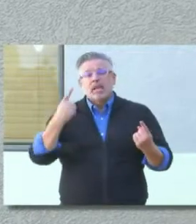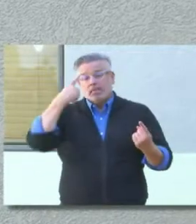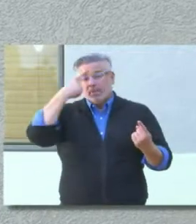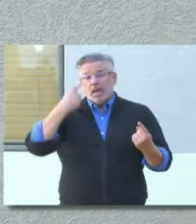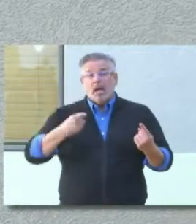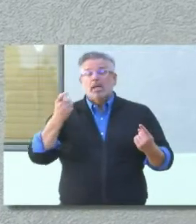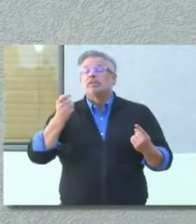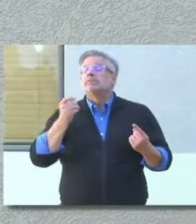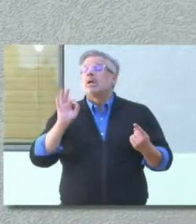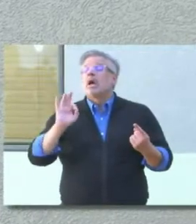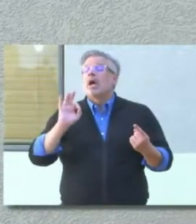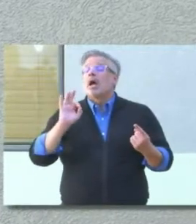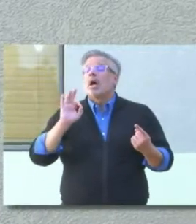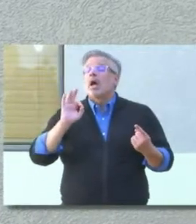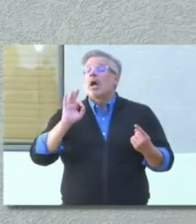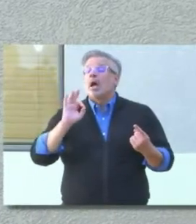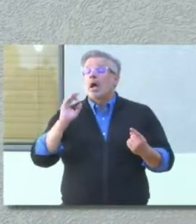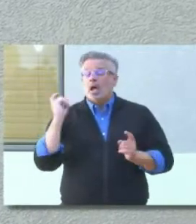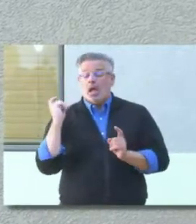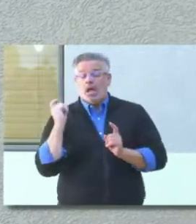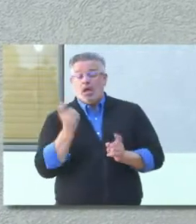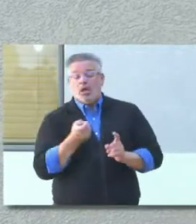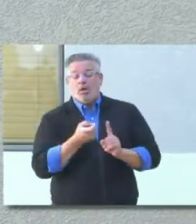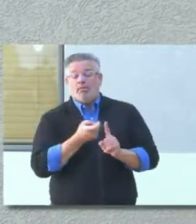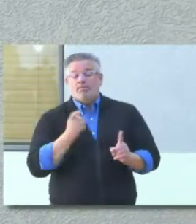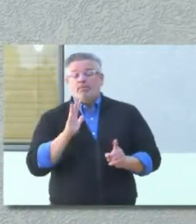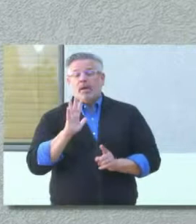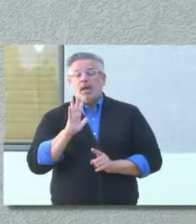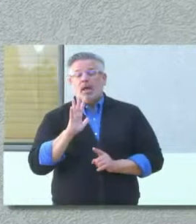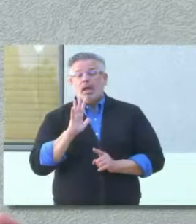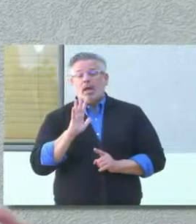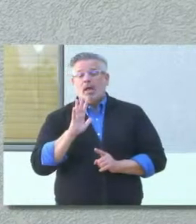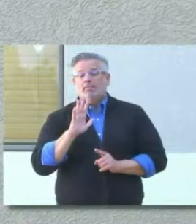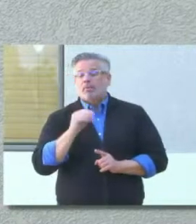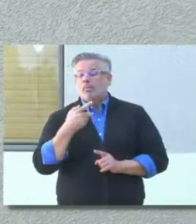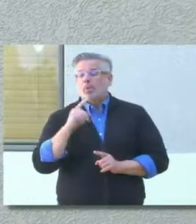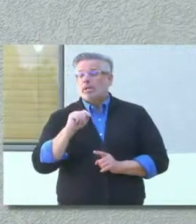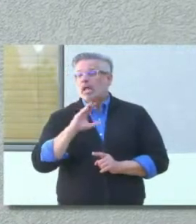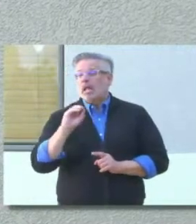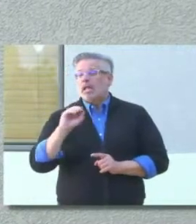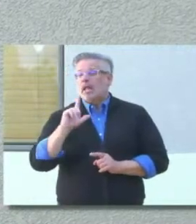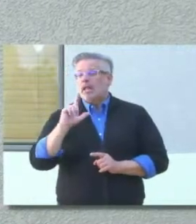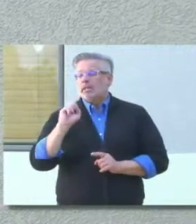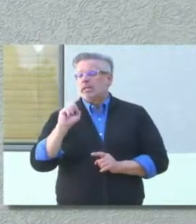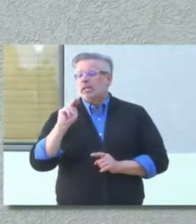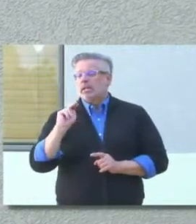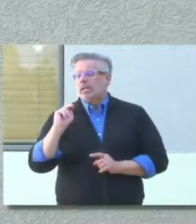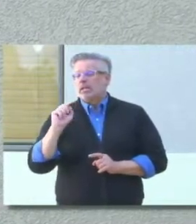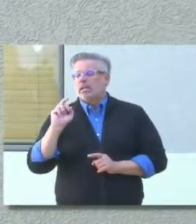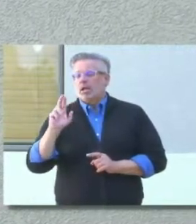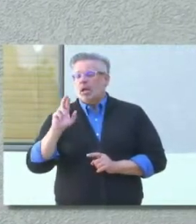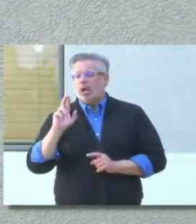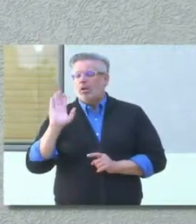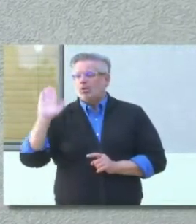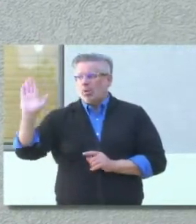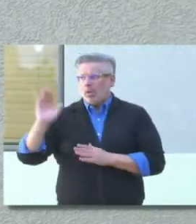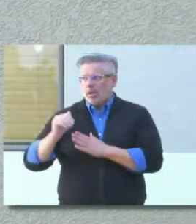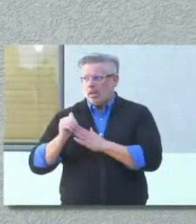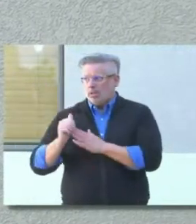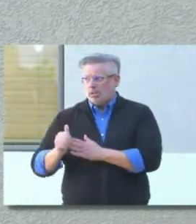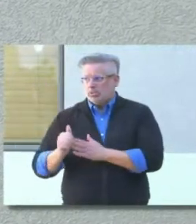because of a contribution from 5 Point and Lennar, Jeff, thank you for your